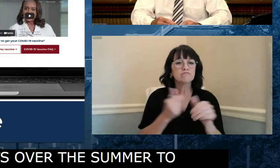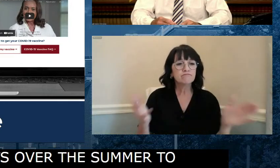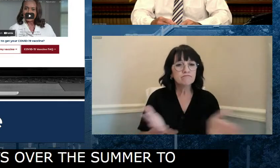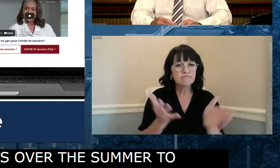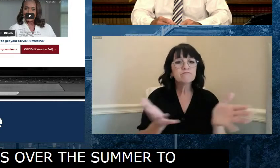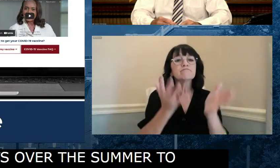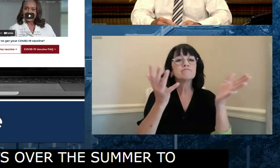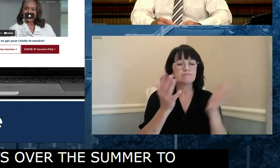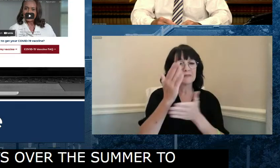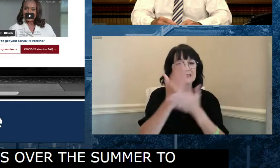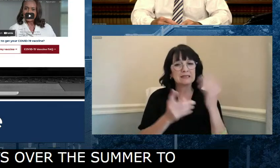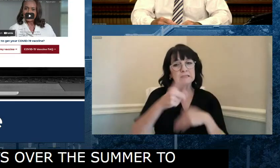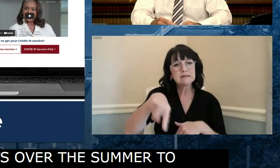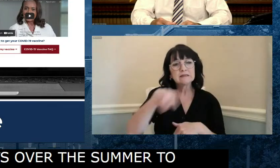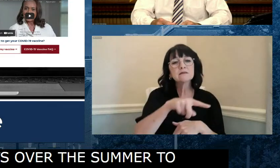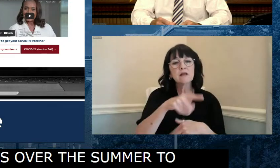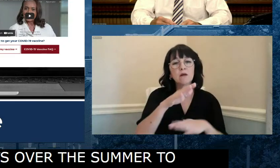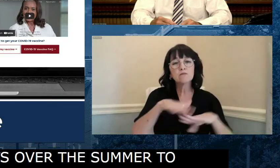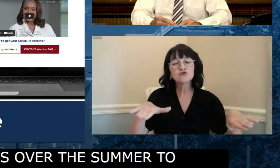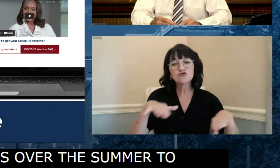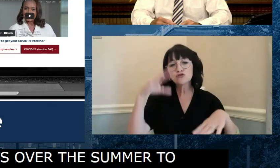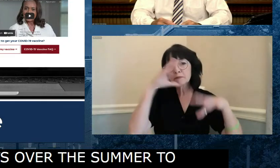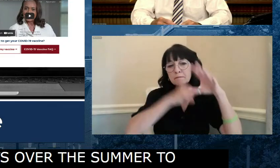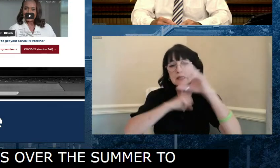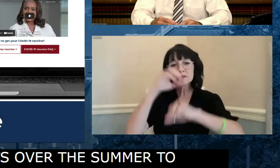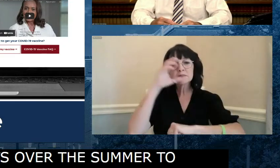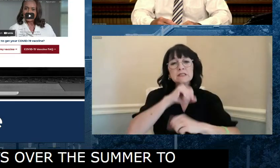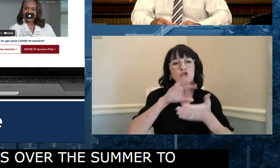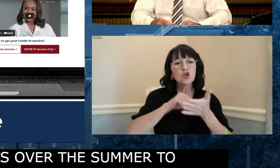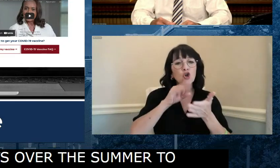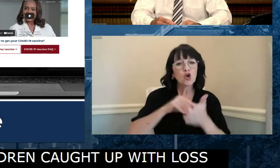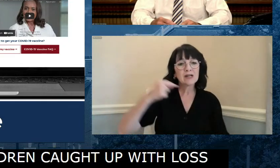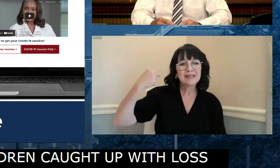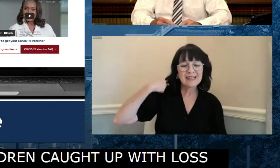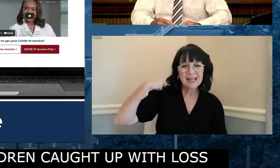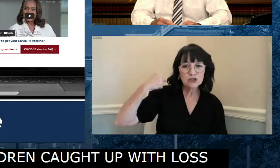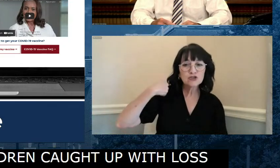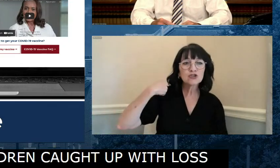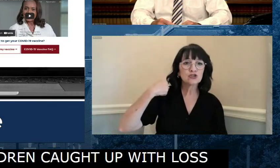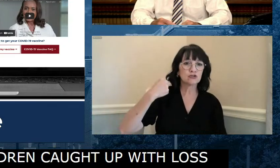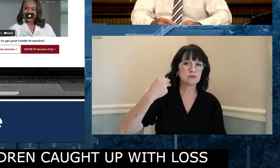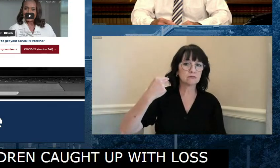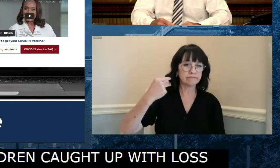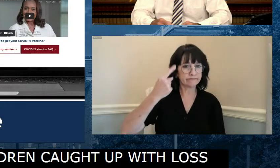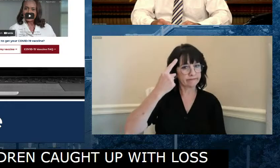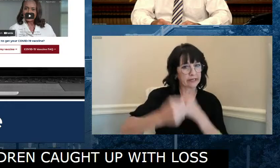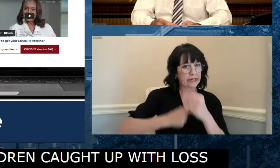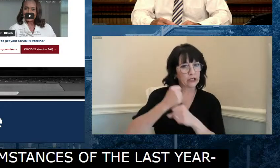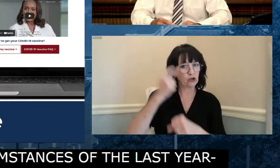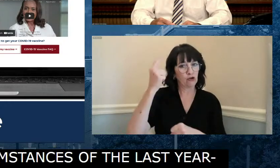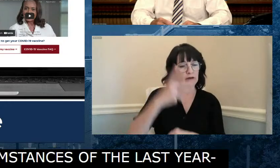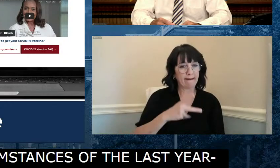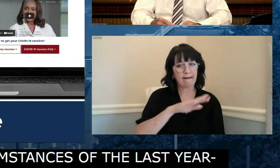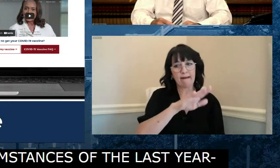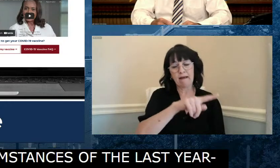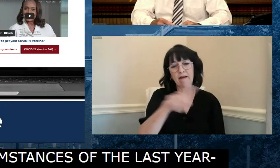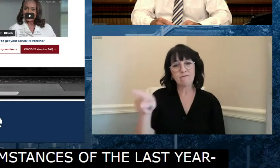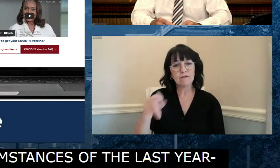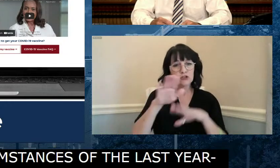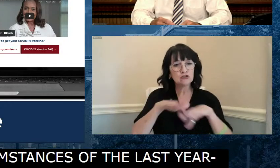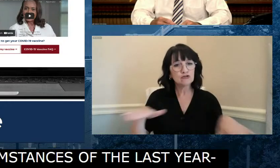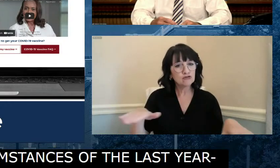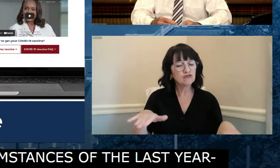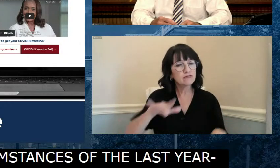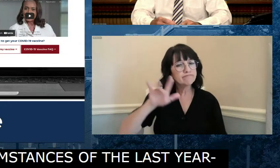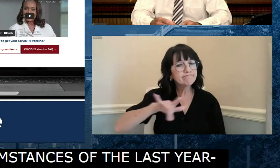learning with the more remote circumstances of the last year and a half. So that's the primary objective there. And the best